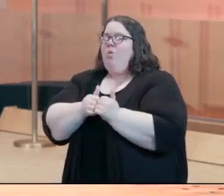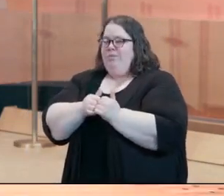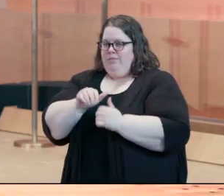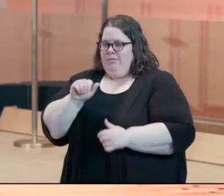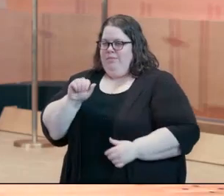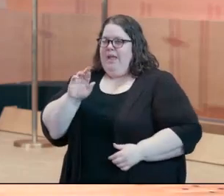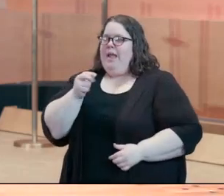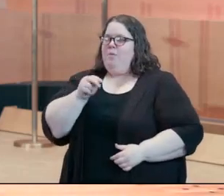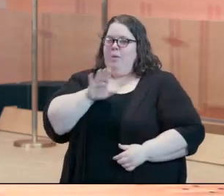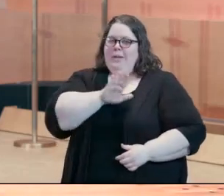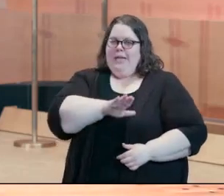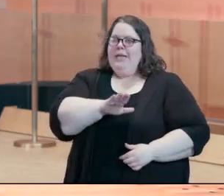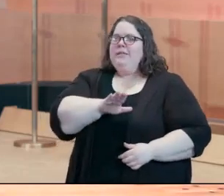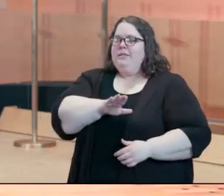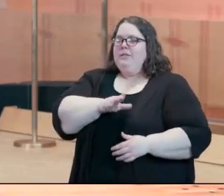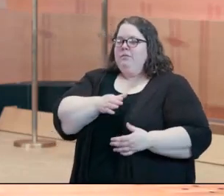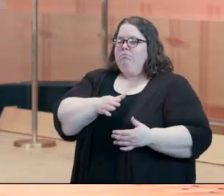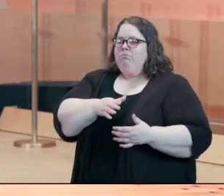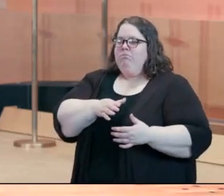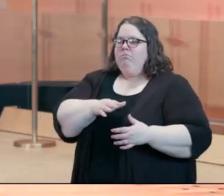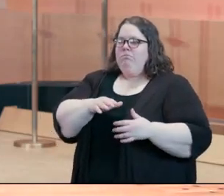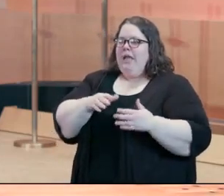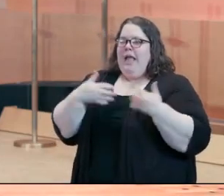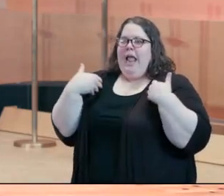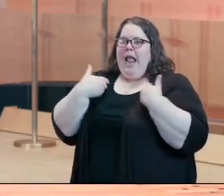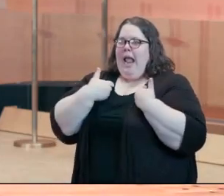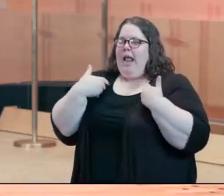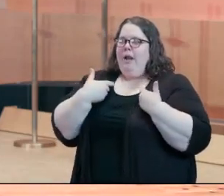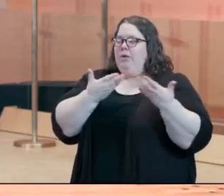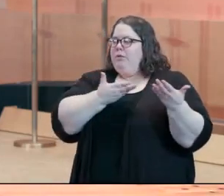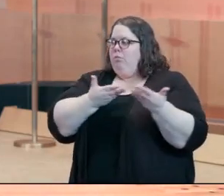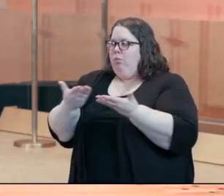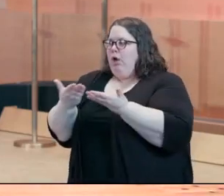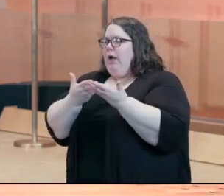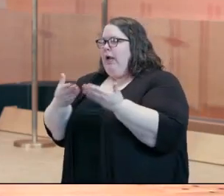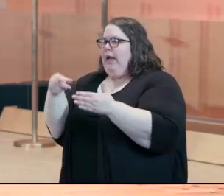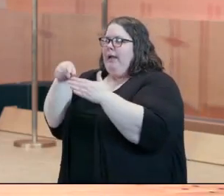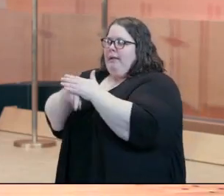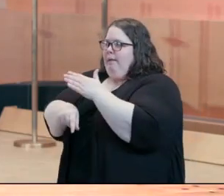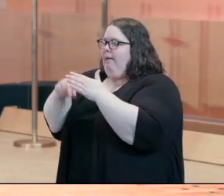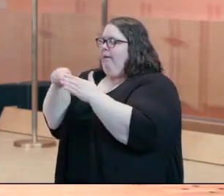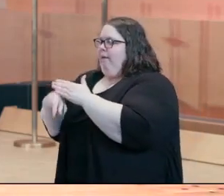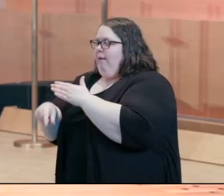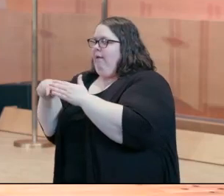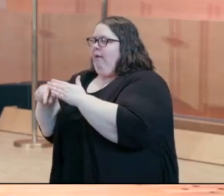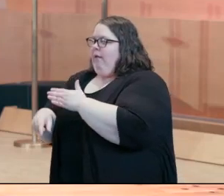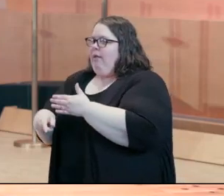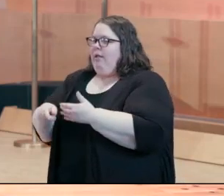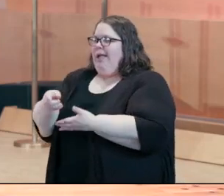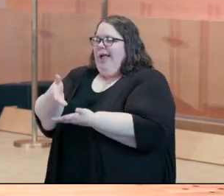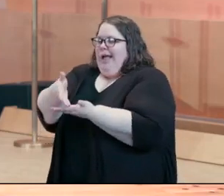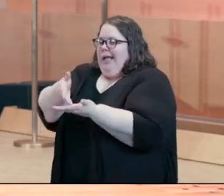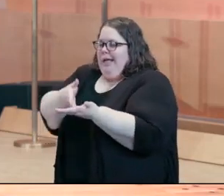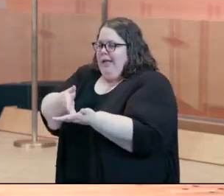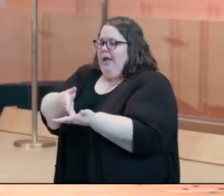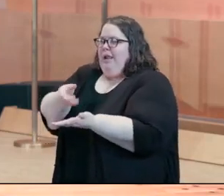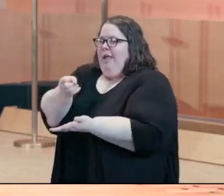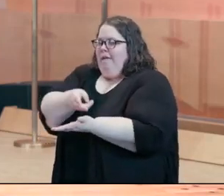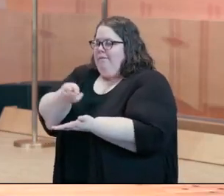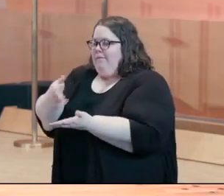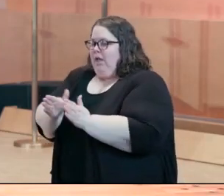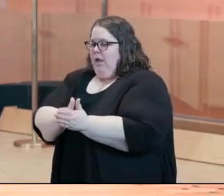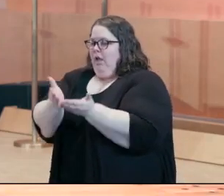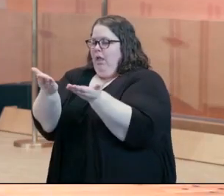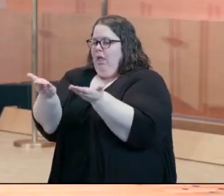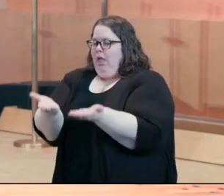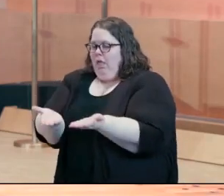Abram does, right? It's kind of gory, right? He sacrifices the animals, he cuts them in half, puts them kind of parallel to each other, and the blood